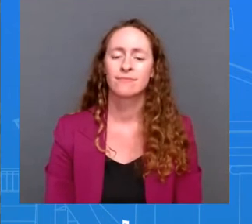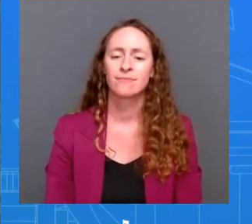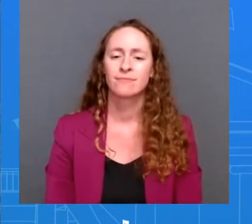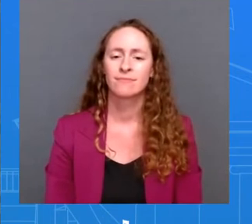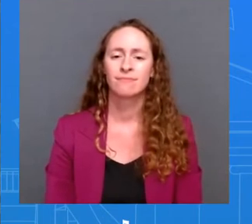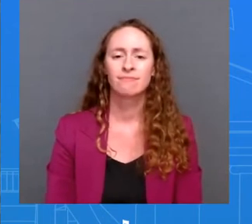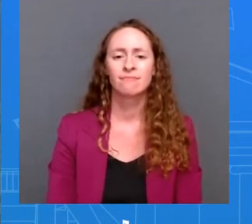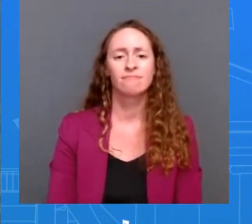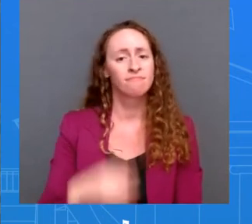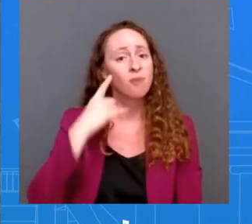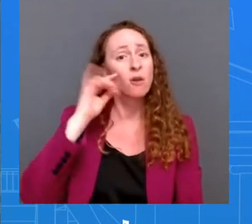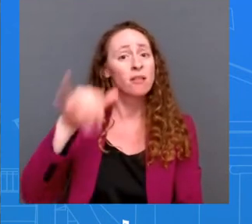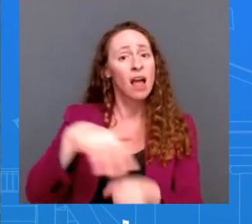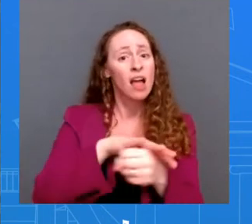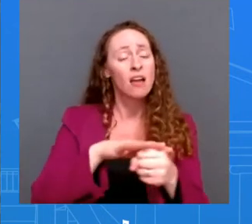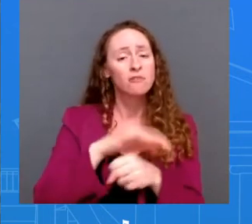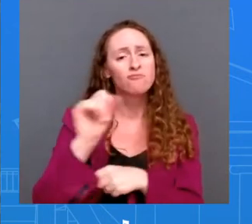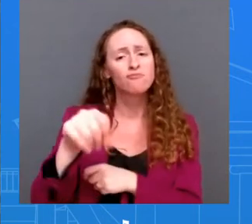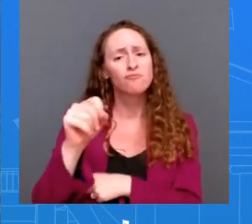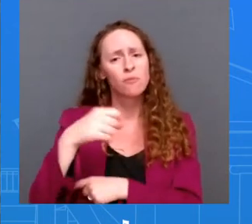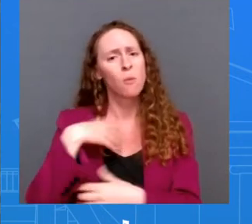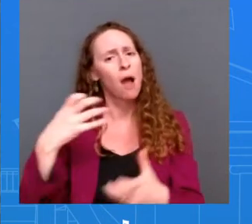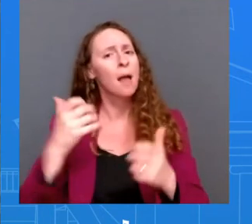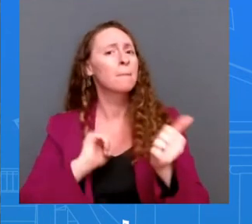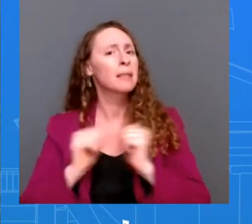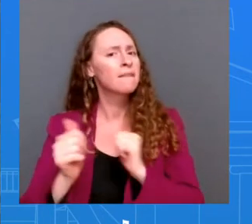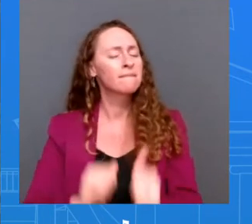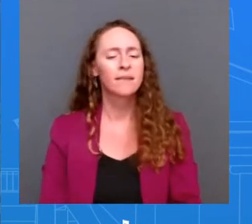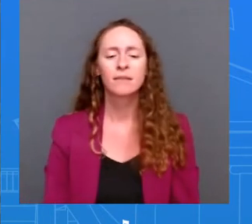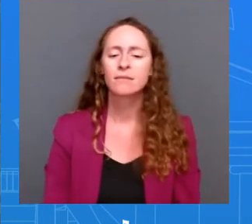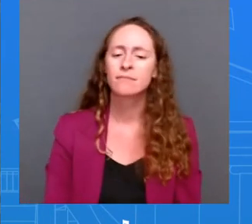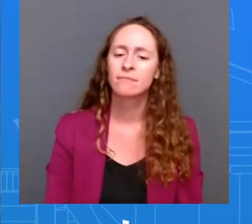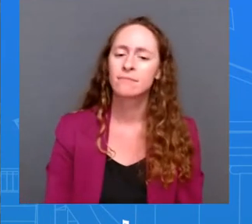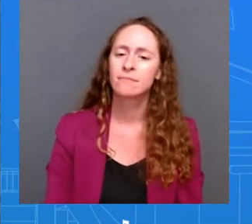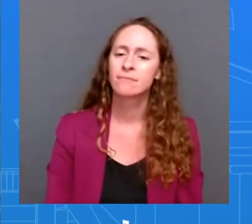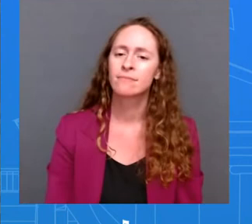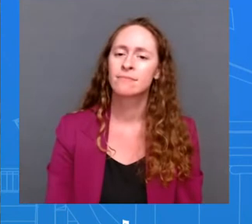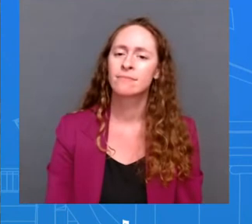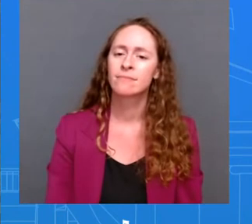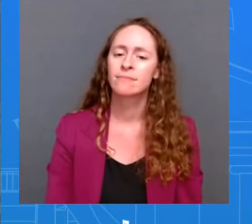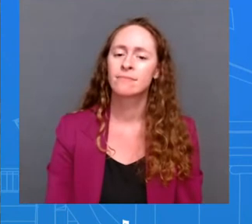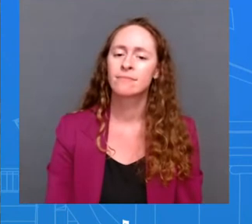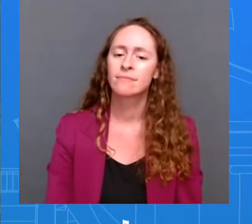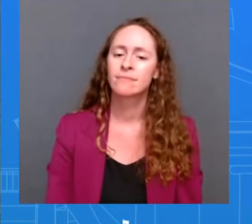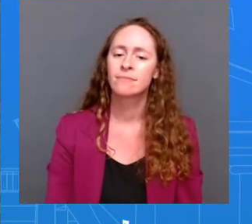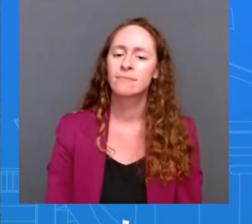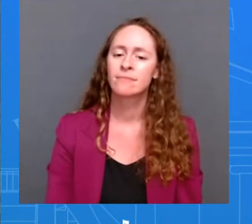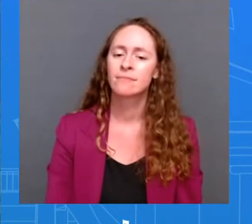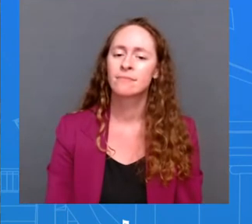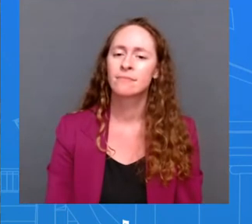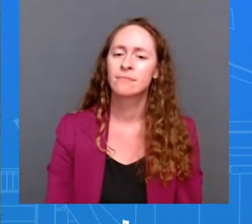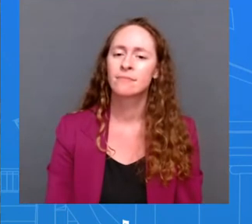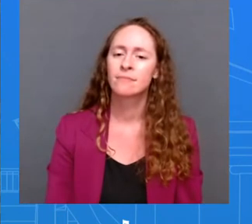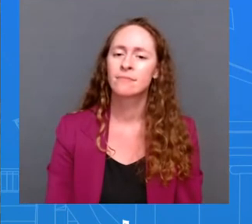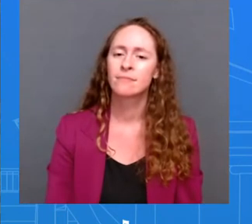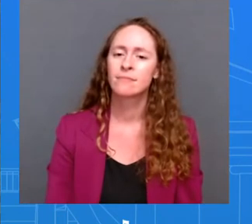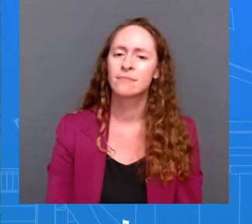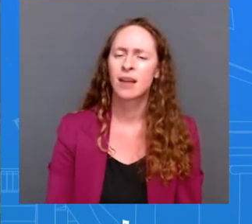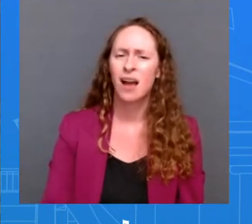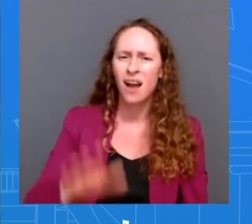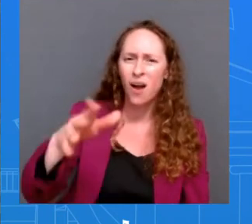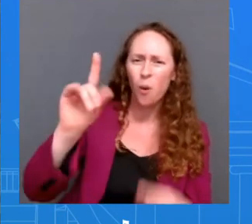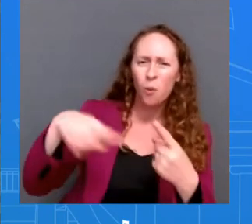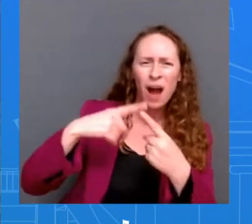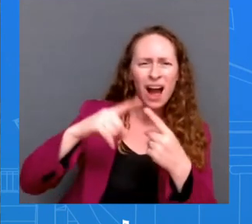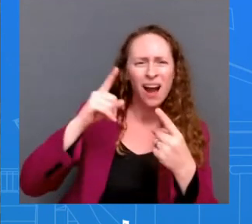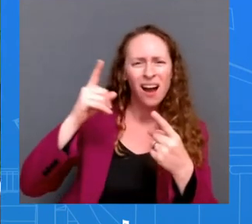as a country. Okay. Thanks, Frank. When was the last time President Biden spoke with Senator Sinema? Don't have a call to read out to you at